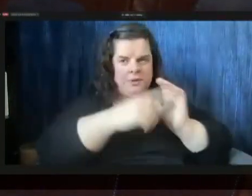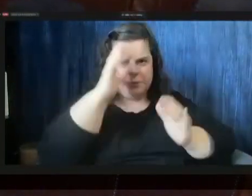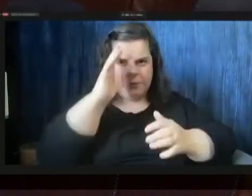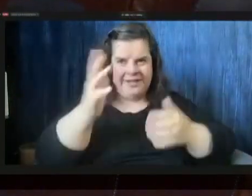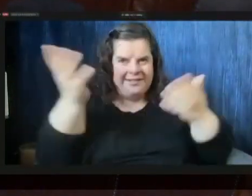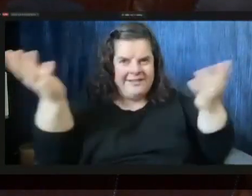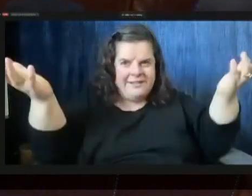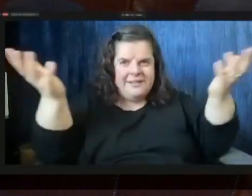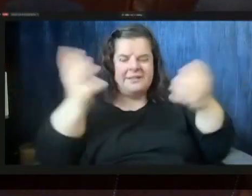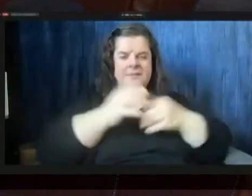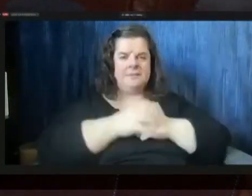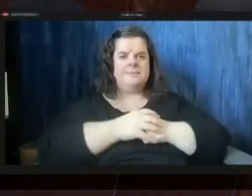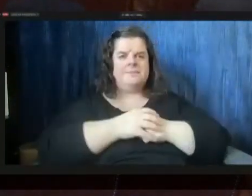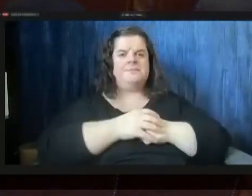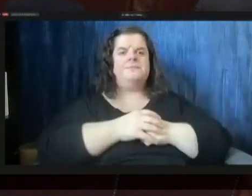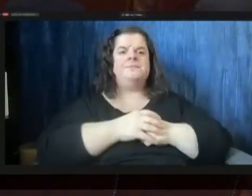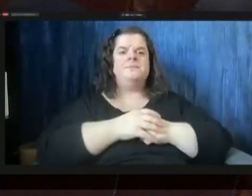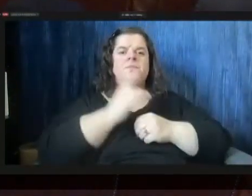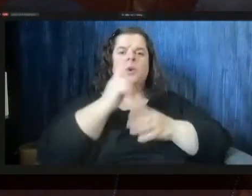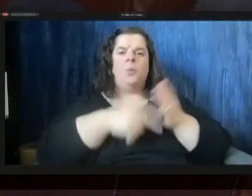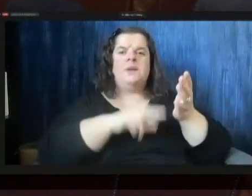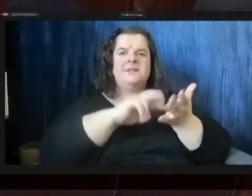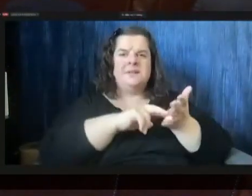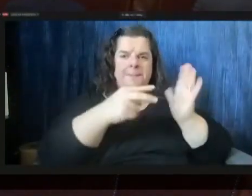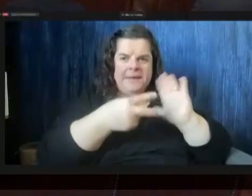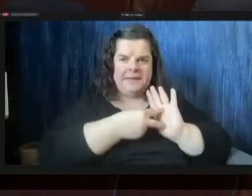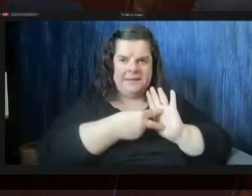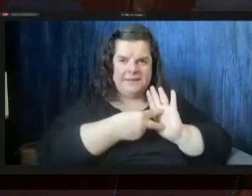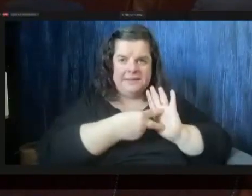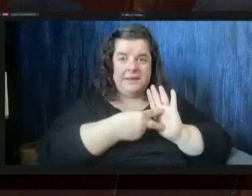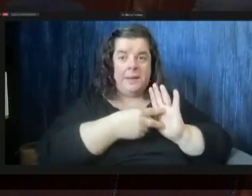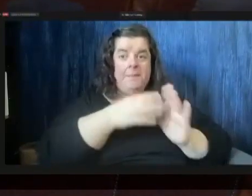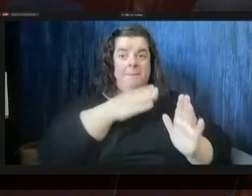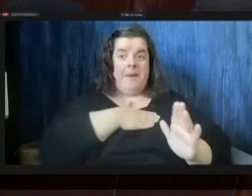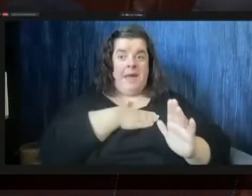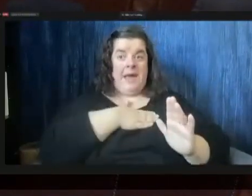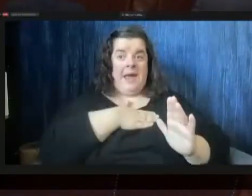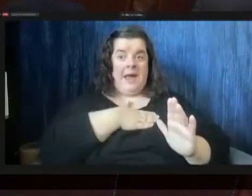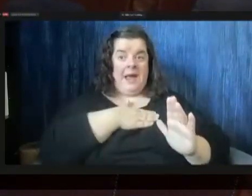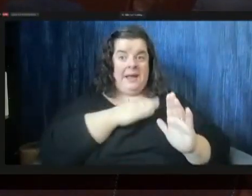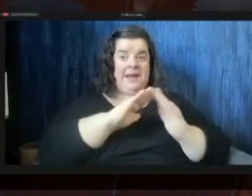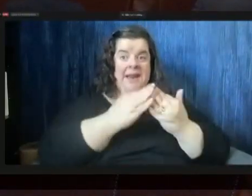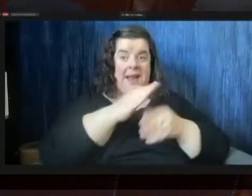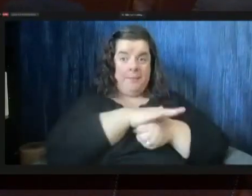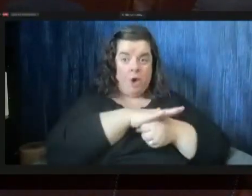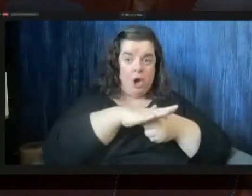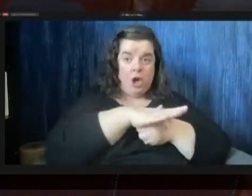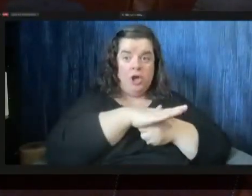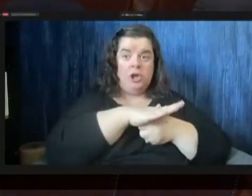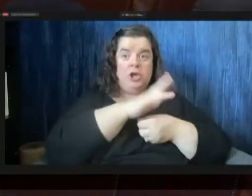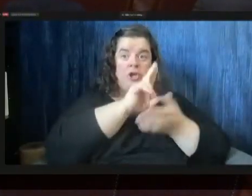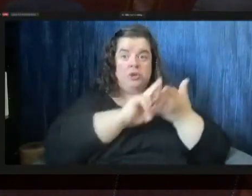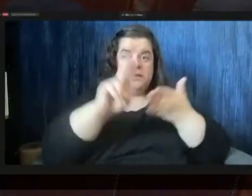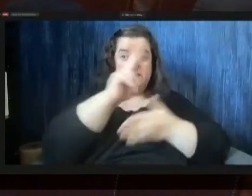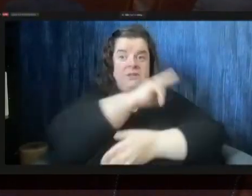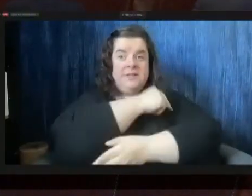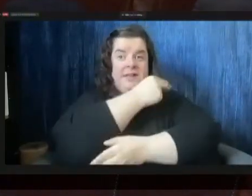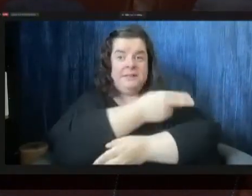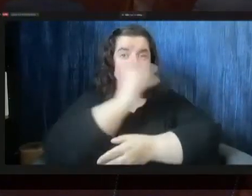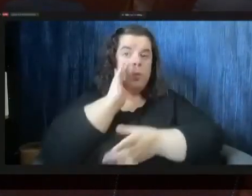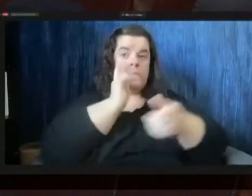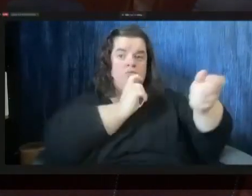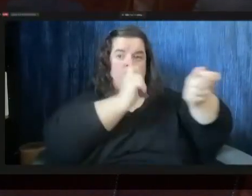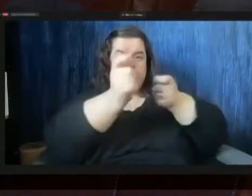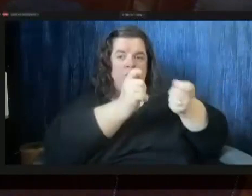So what does that mean? That means that in my neighborhood, that the universities and hospitals are going to rule. We're not going to have